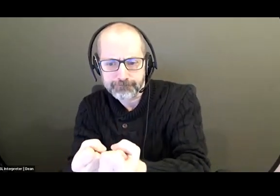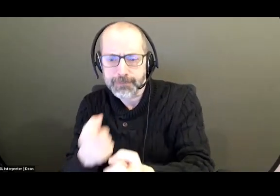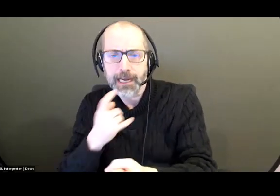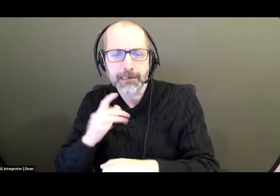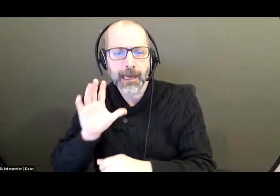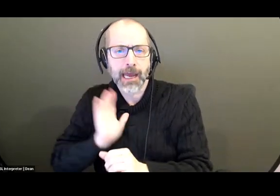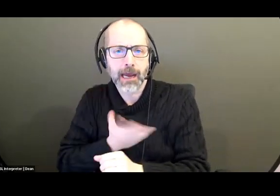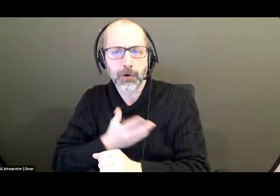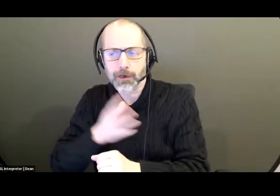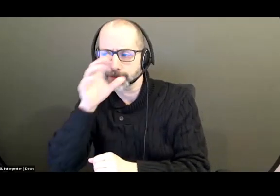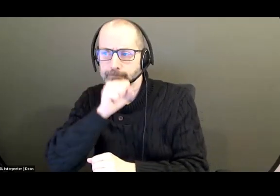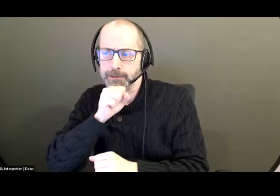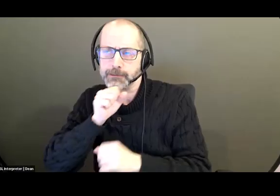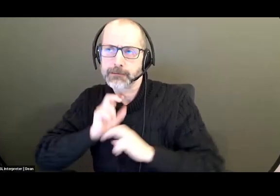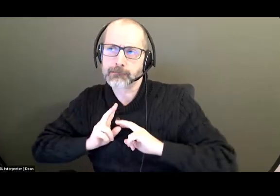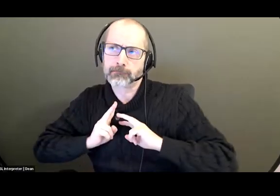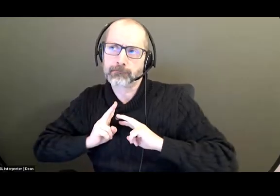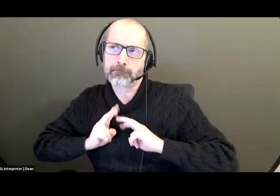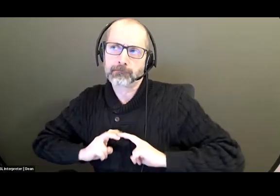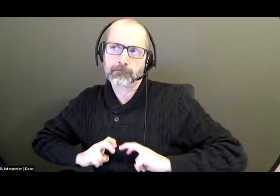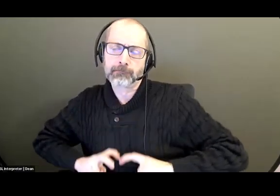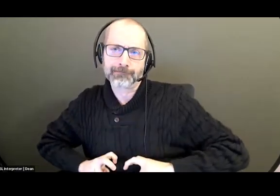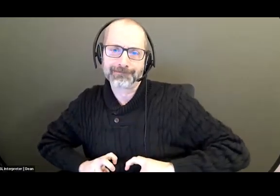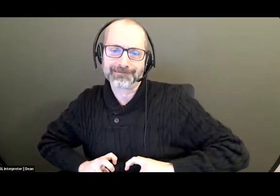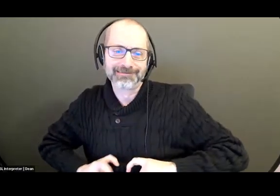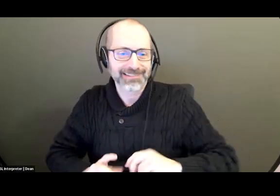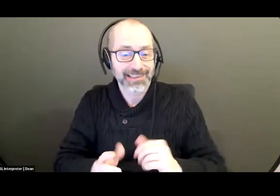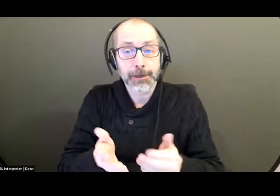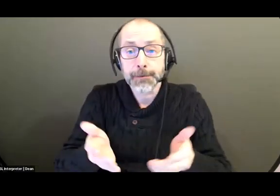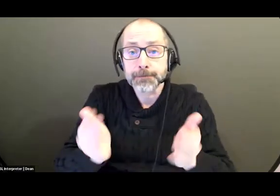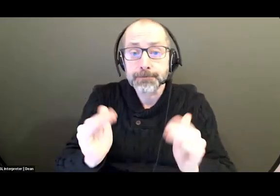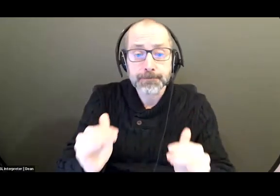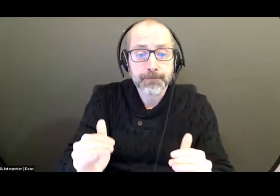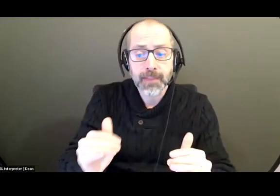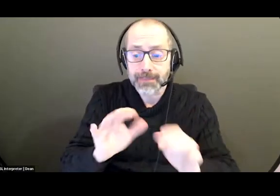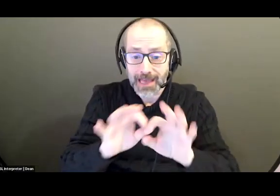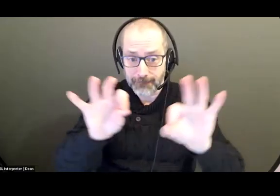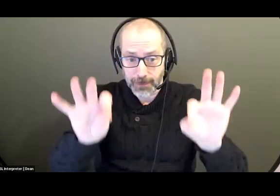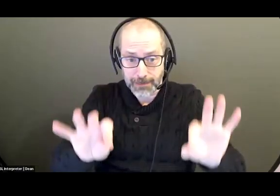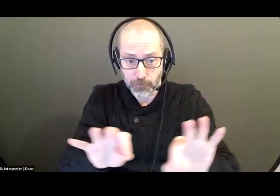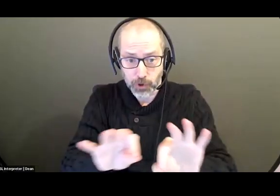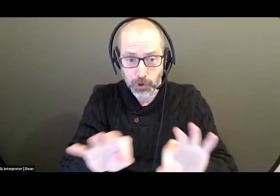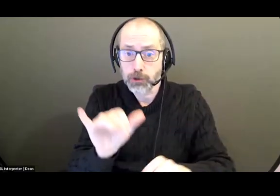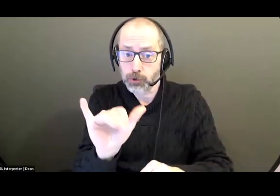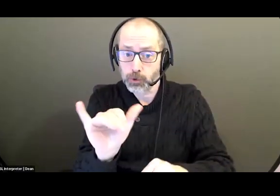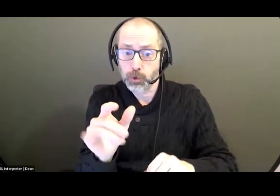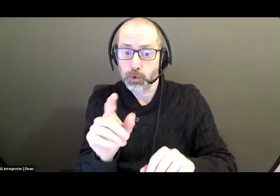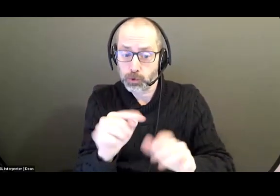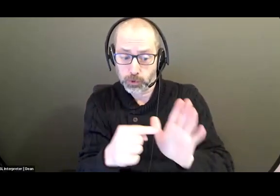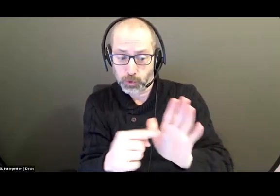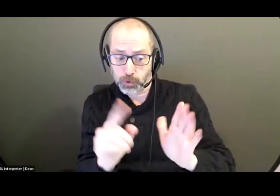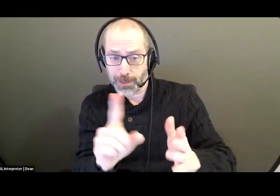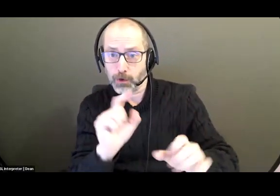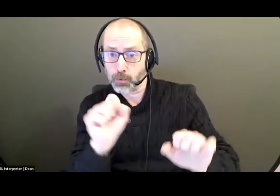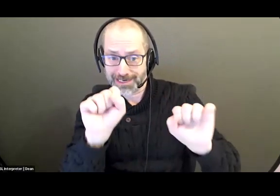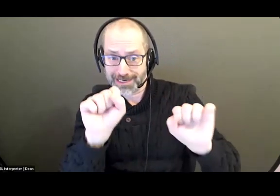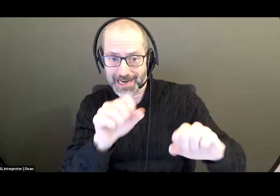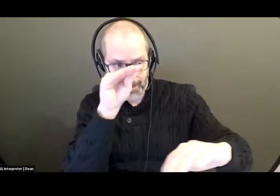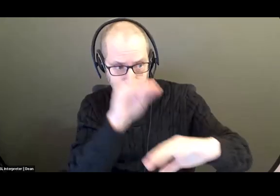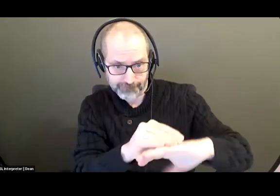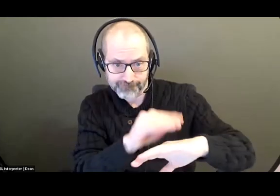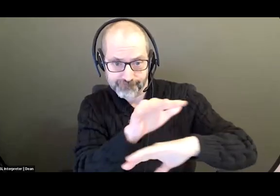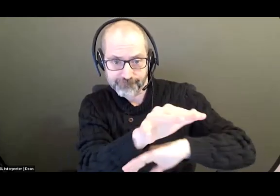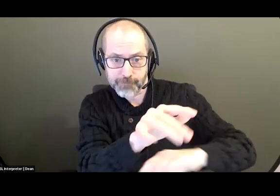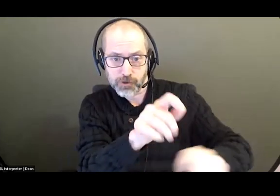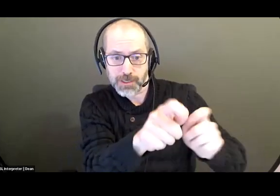practices, nurturing relationships, and reflecting on assumptions that we hold. The framework also